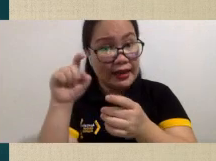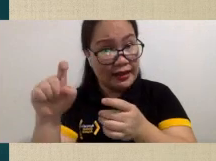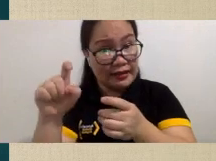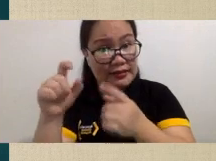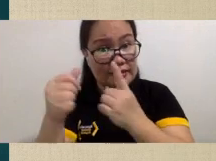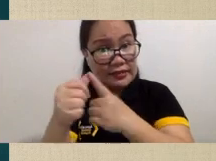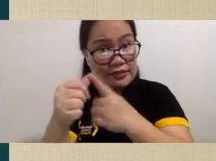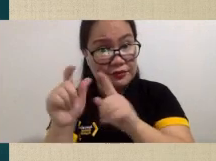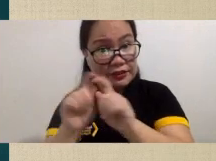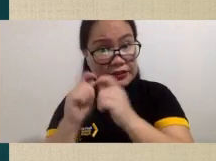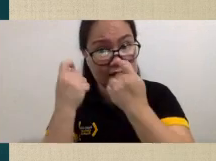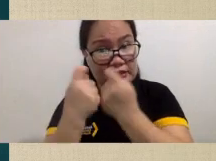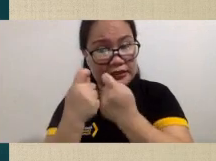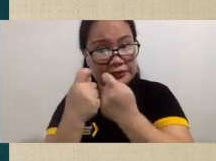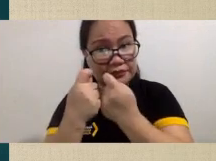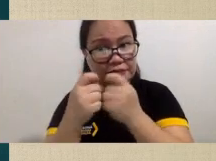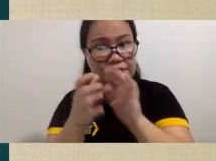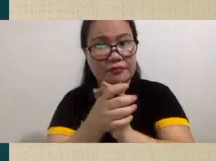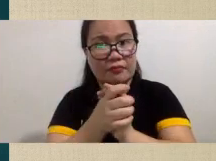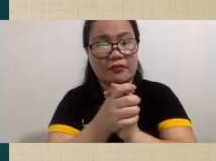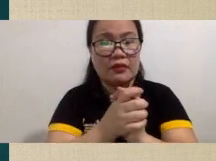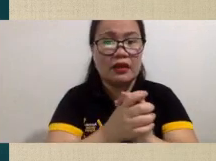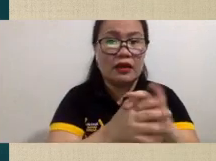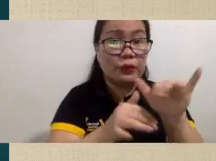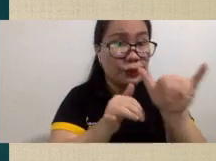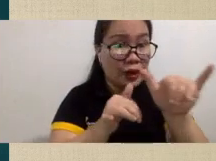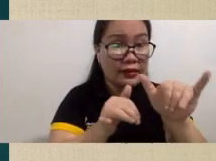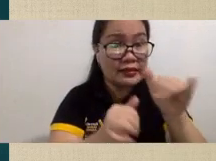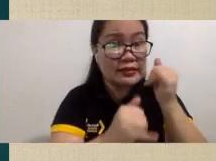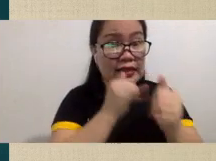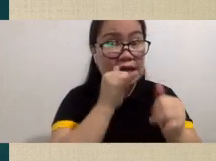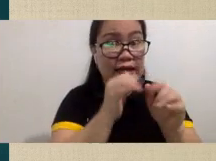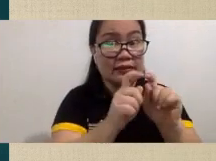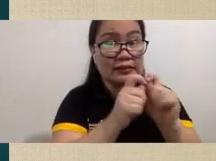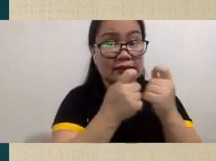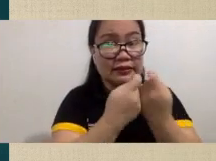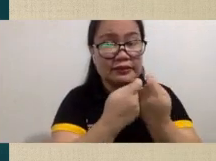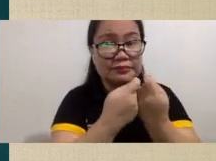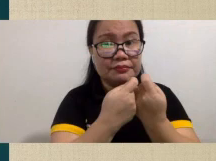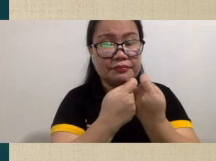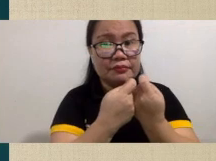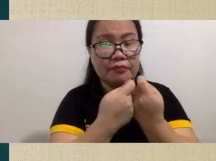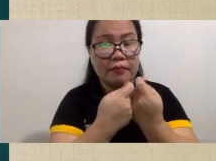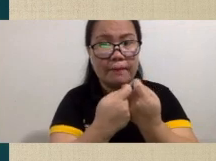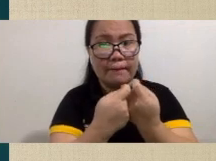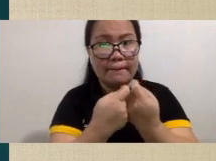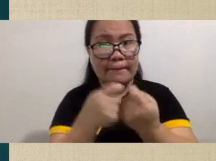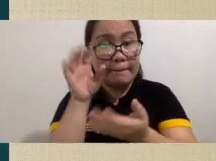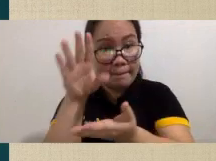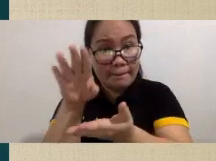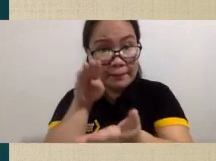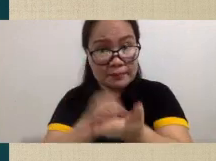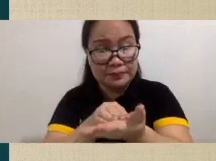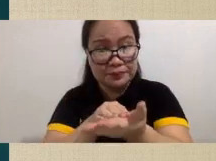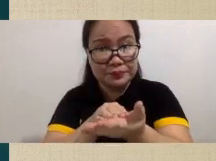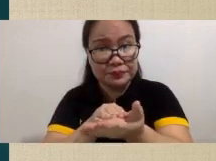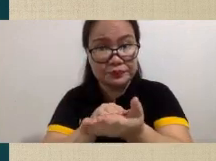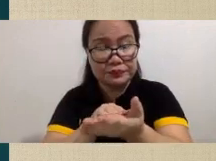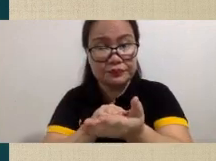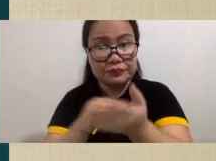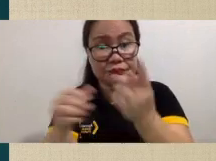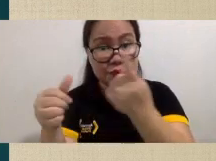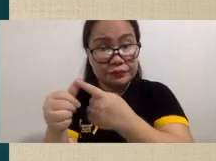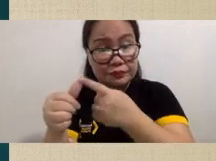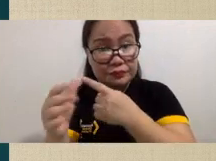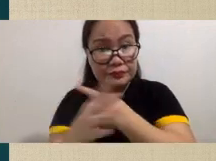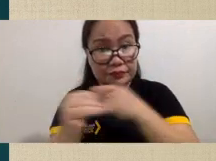our first term, yung x. Y, yan ang ating last term. And then, ganun ulit. Just copy the first